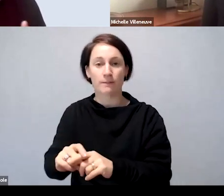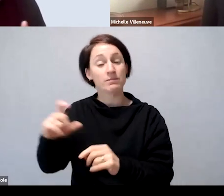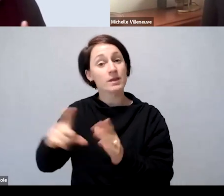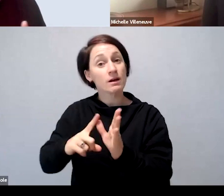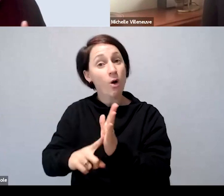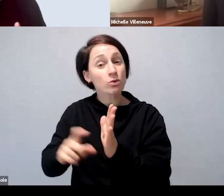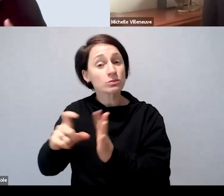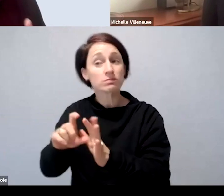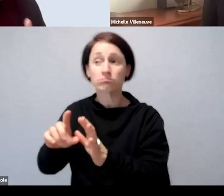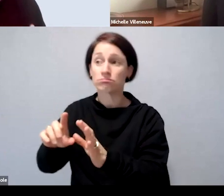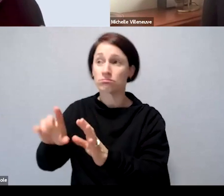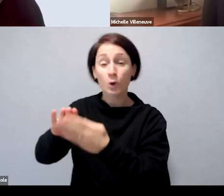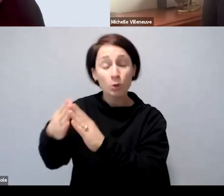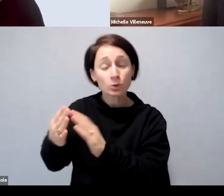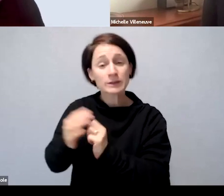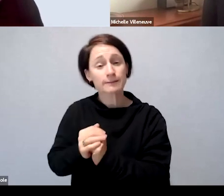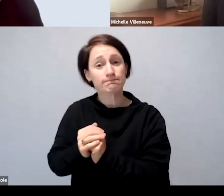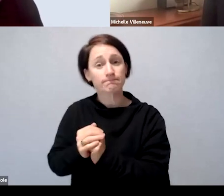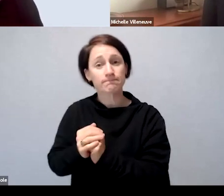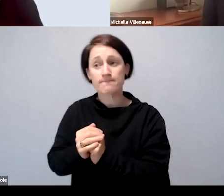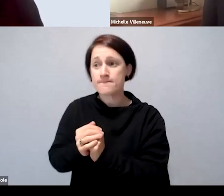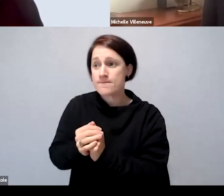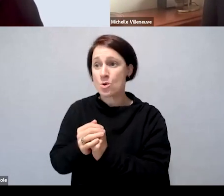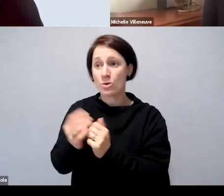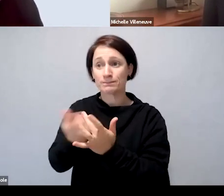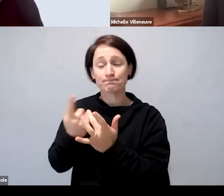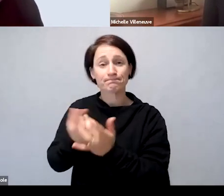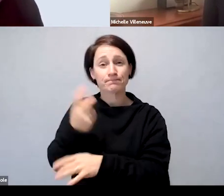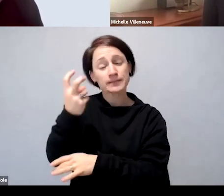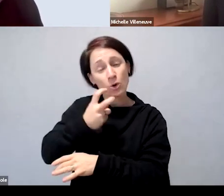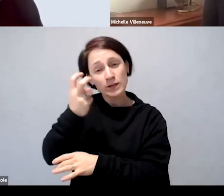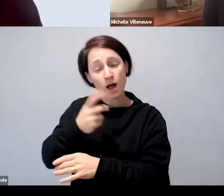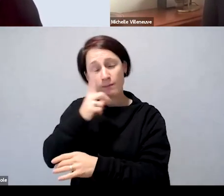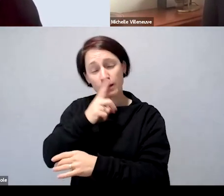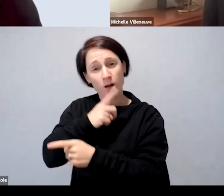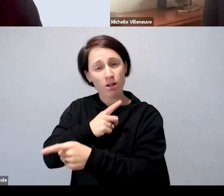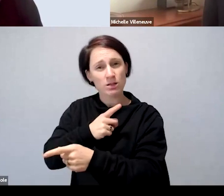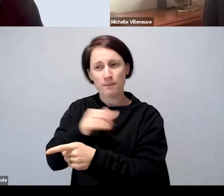languages and all sorts of other groups that this sort of approach might be useful for. So do you